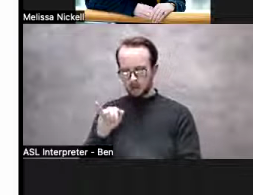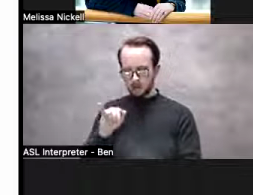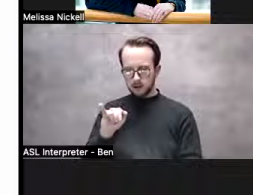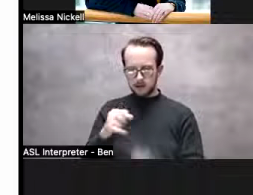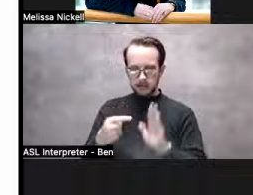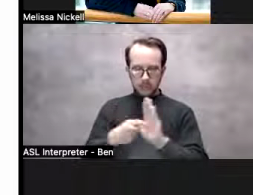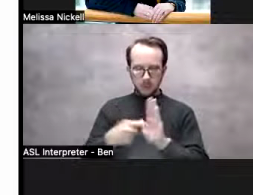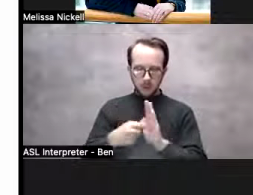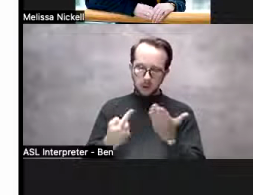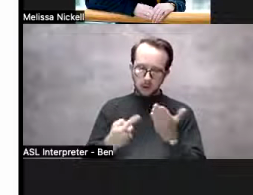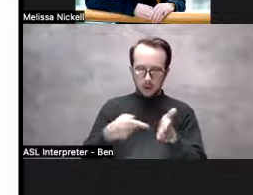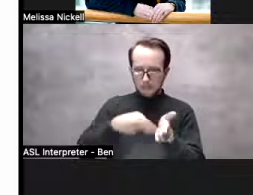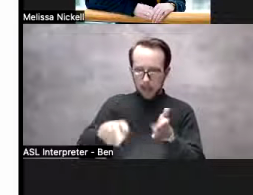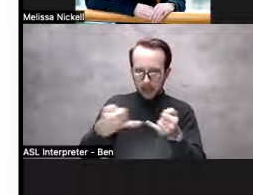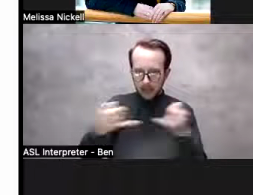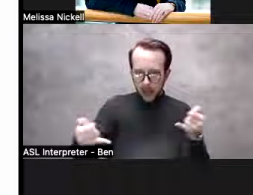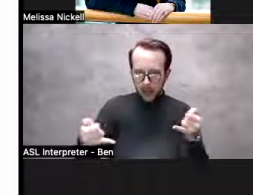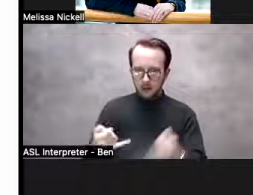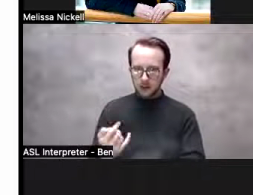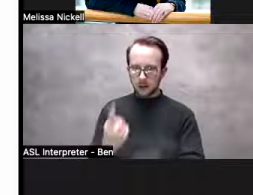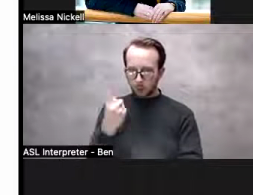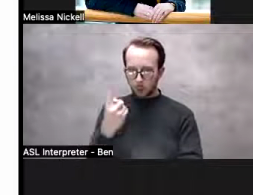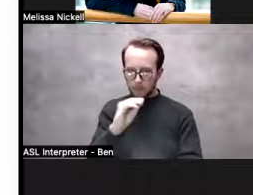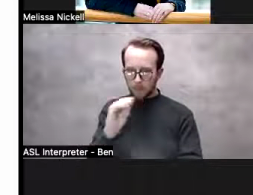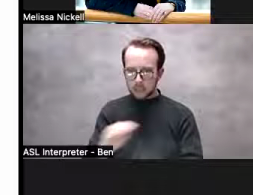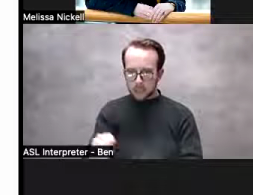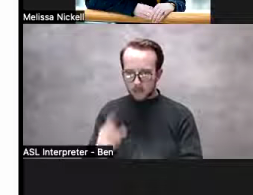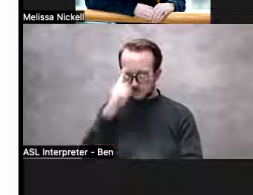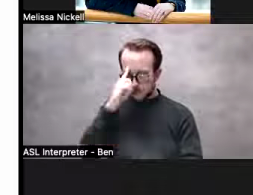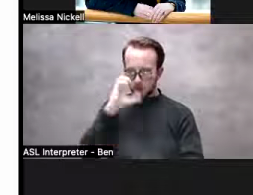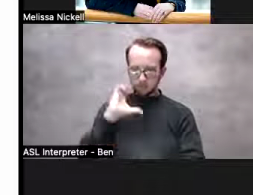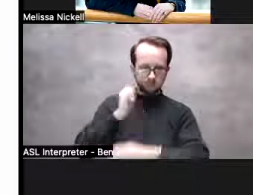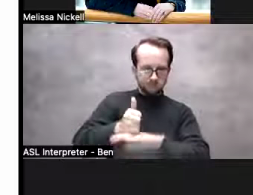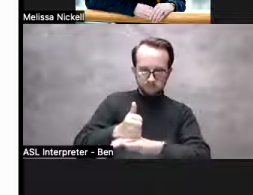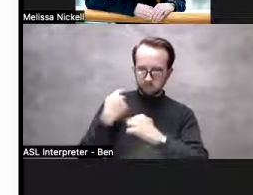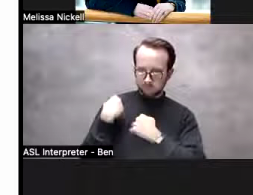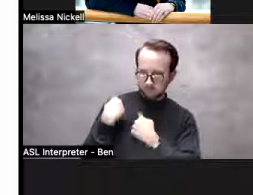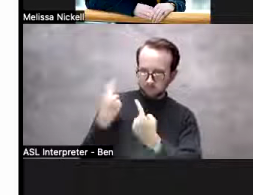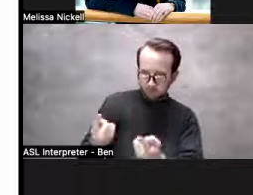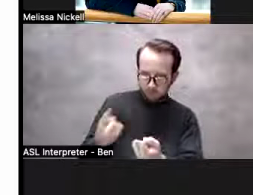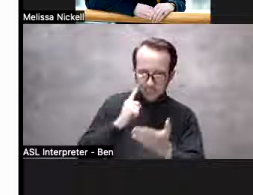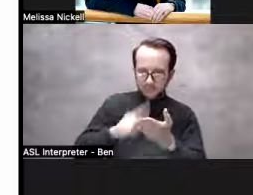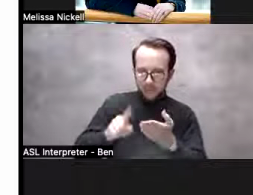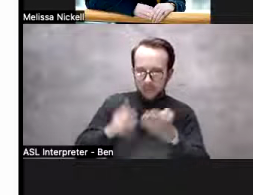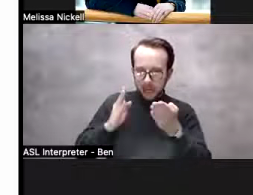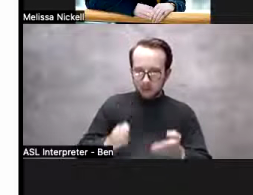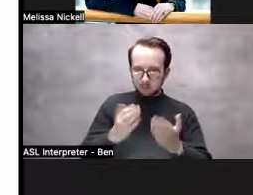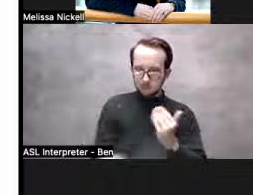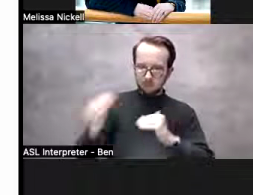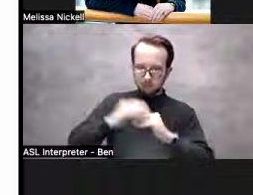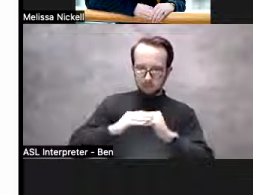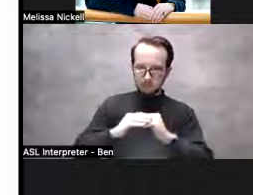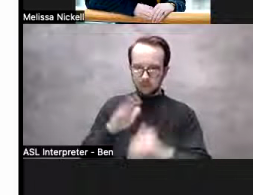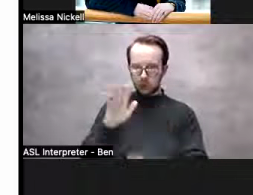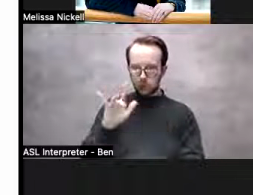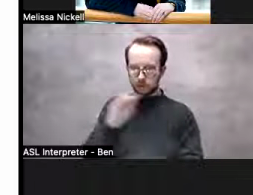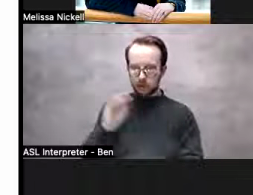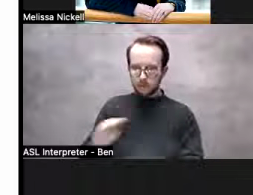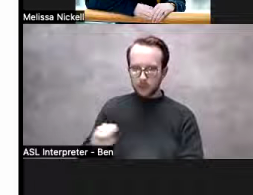might be, say, 20 percentile for established investigators, and they may be bumped up to, say, 25th percentile